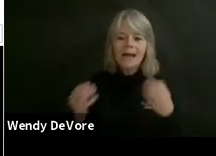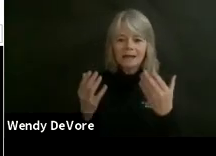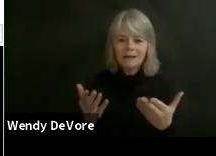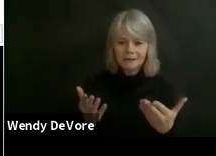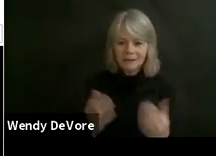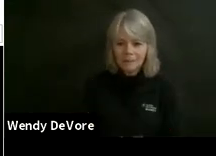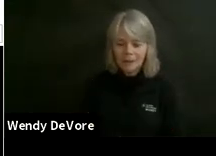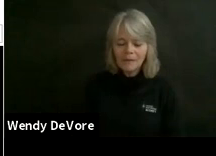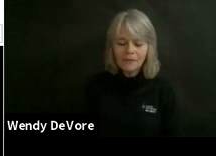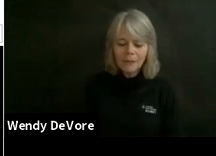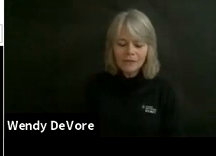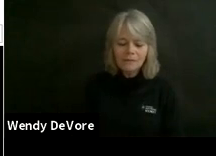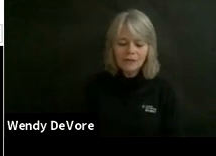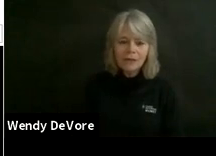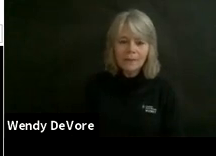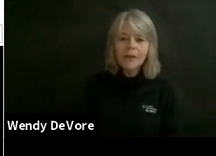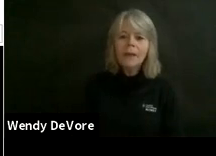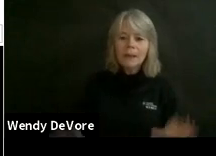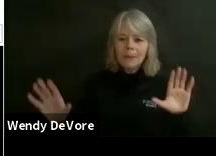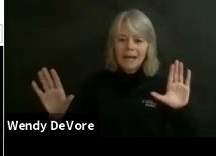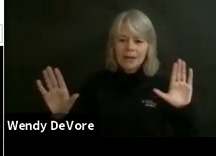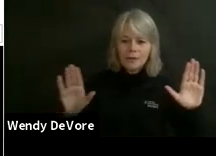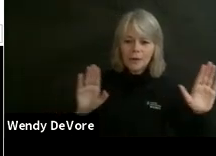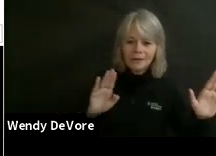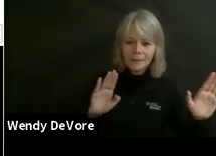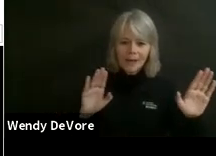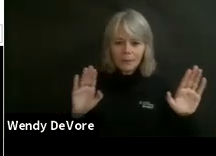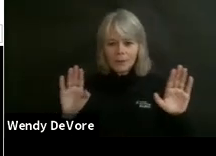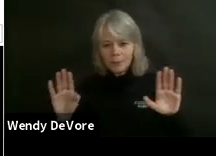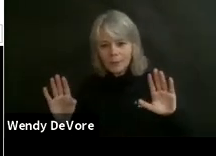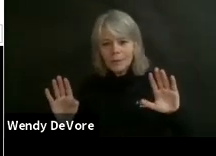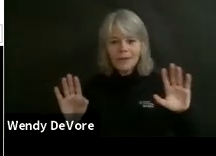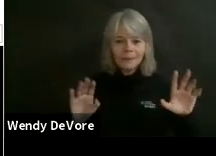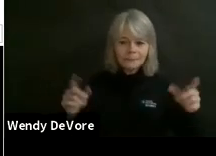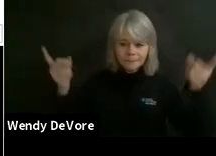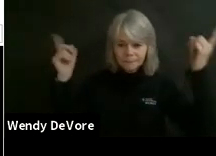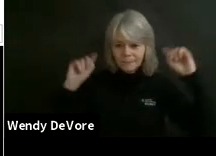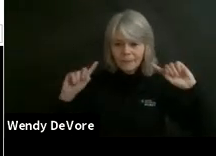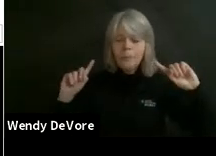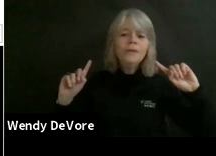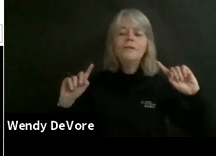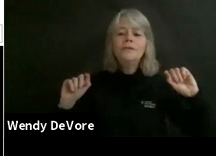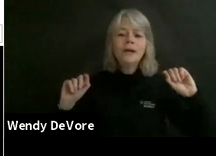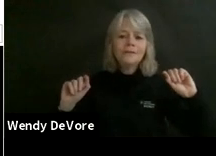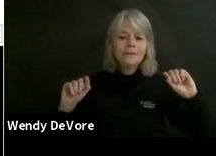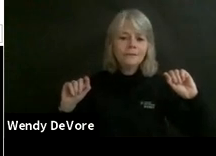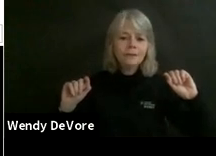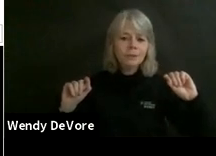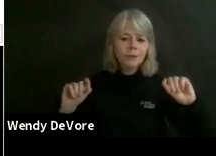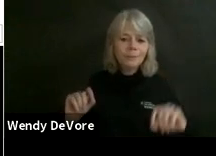on accessing information visually. But as you notice, sometimes when you're moving with the